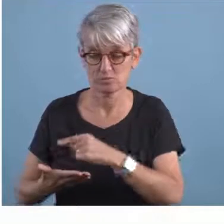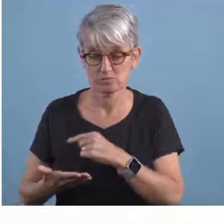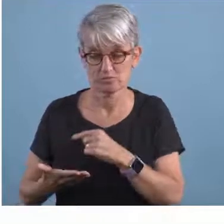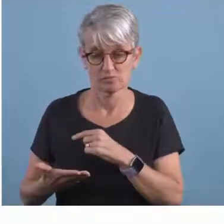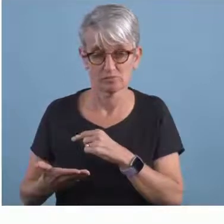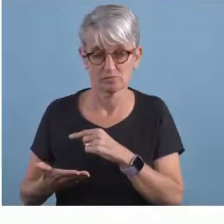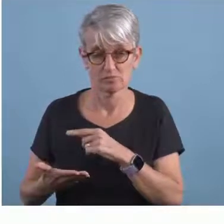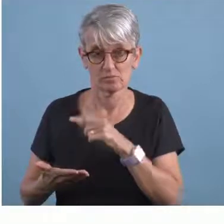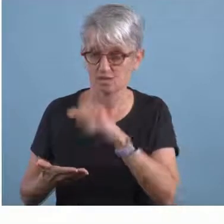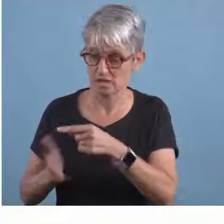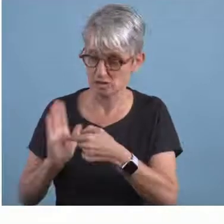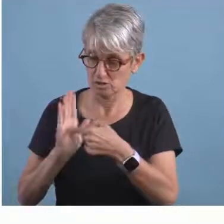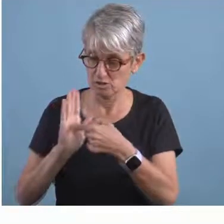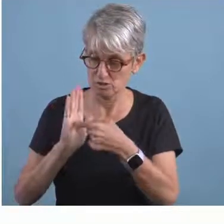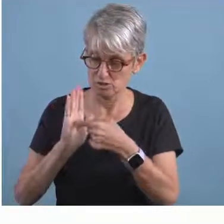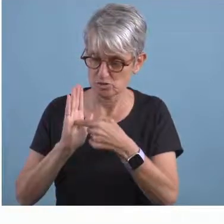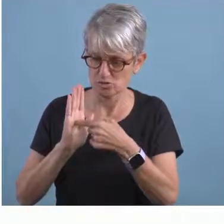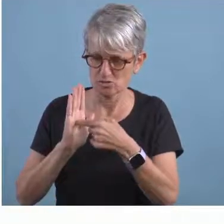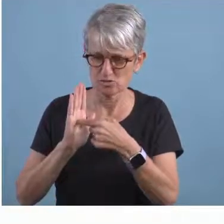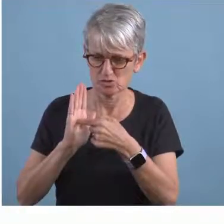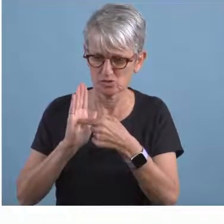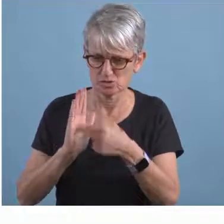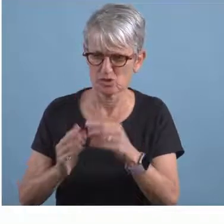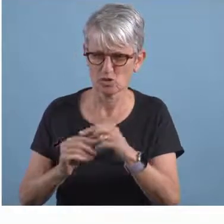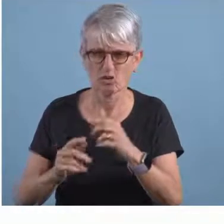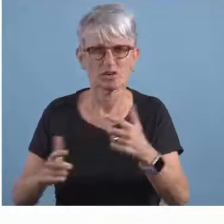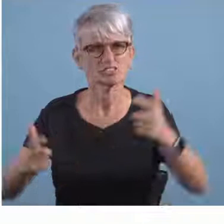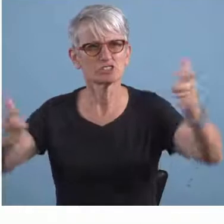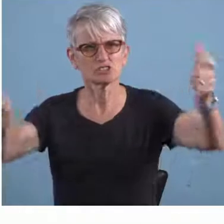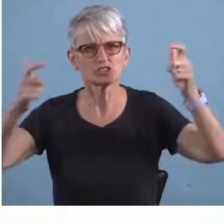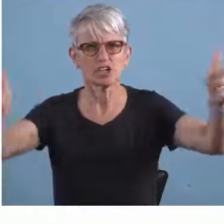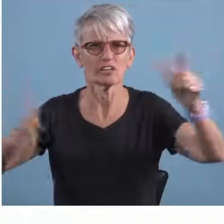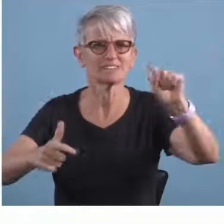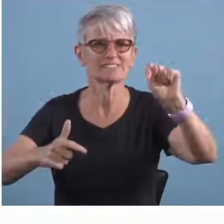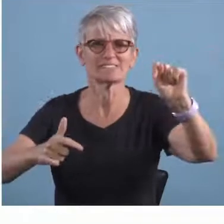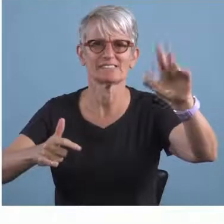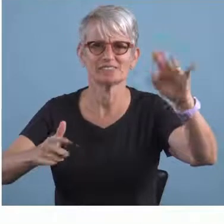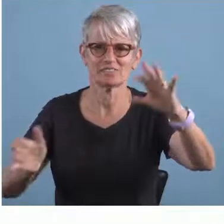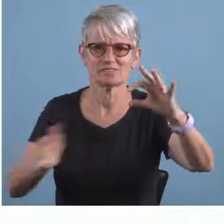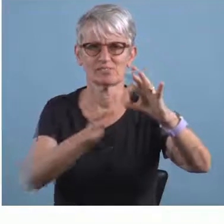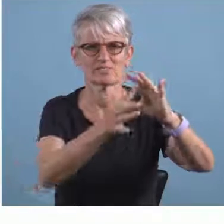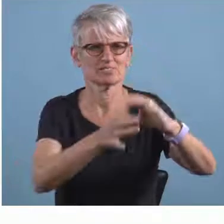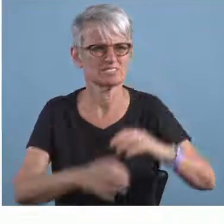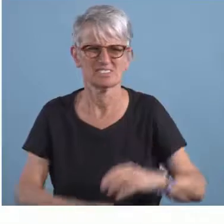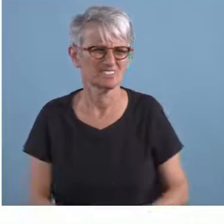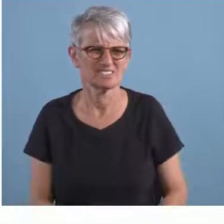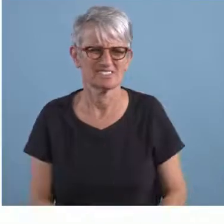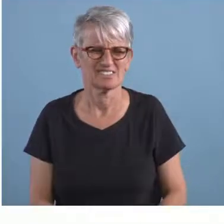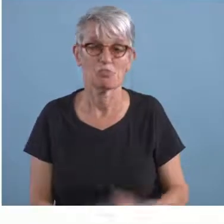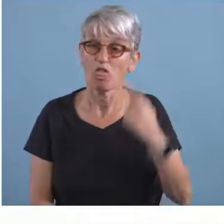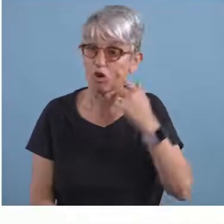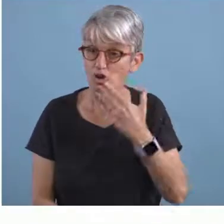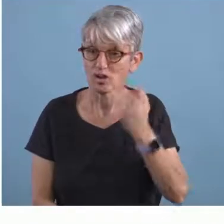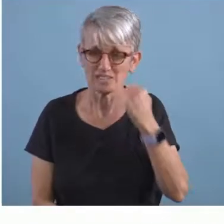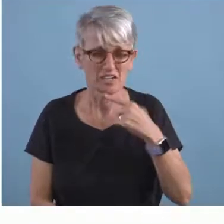were showing the session on their large TV screen, LCD screen. They said, well, that didn't work. They thought it was a good idea. It was